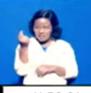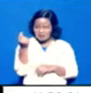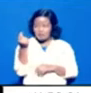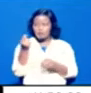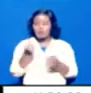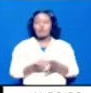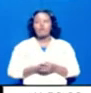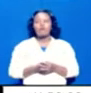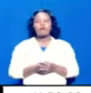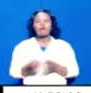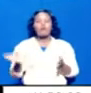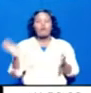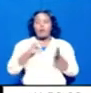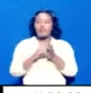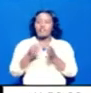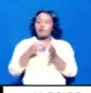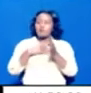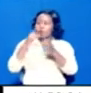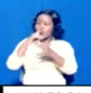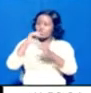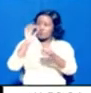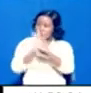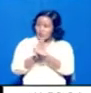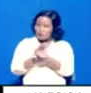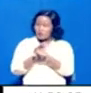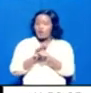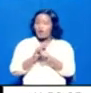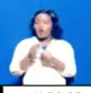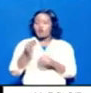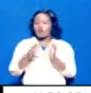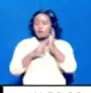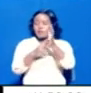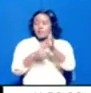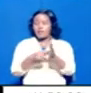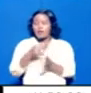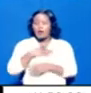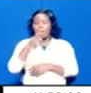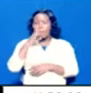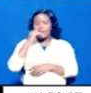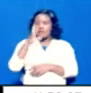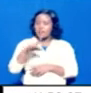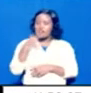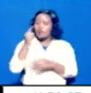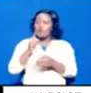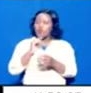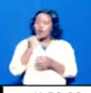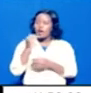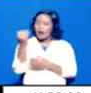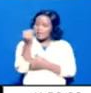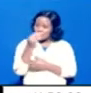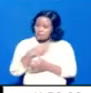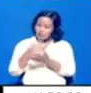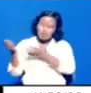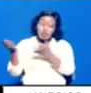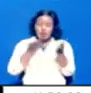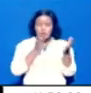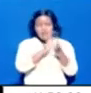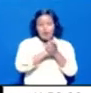I want to give you assurance on behalf of my speaker, who asked me to bring his greetings and congratulations too,